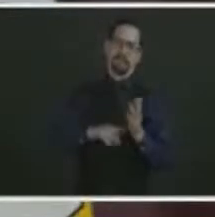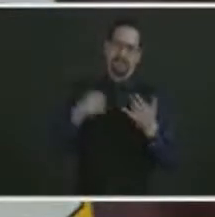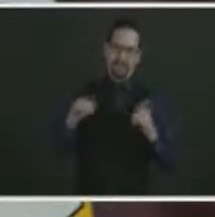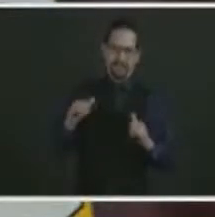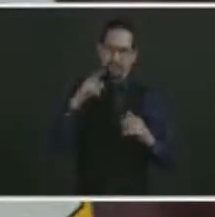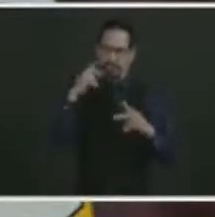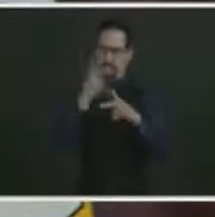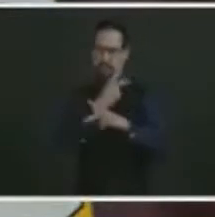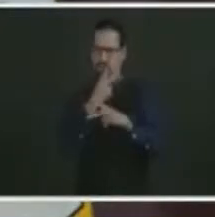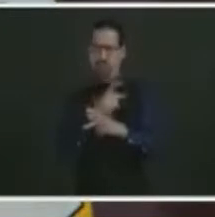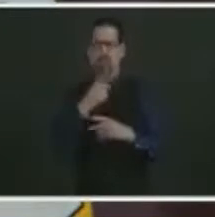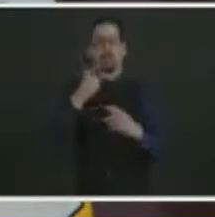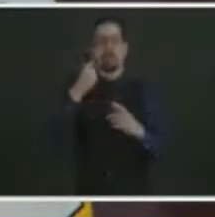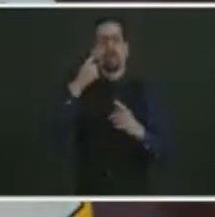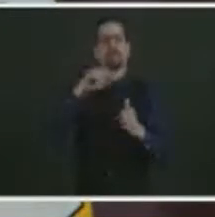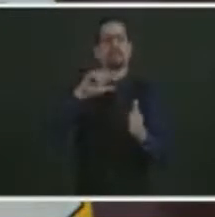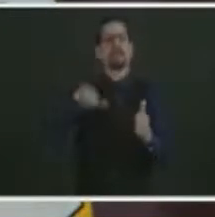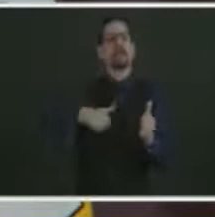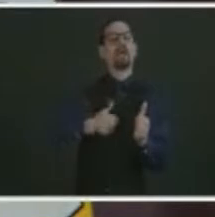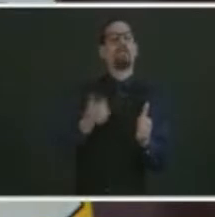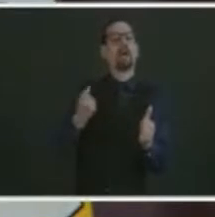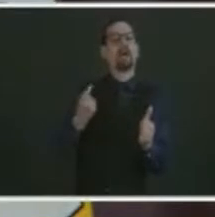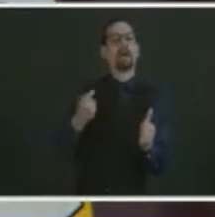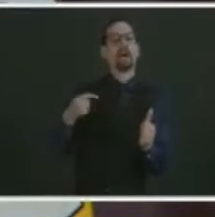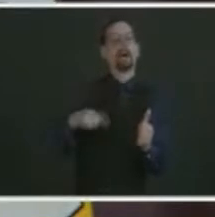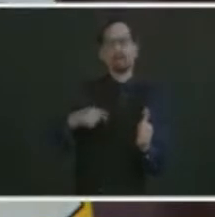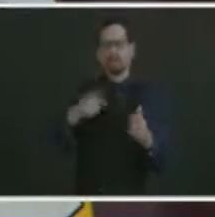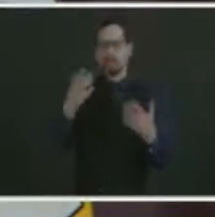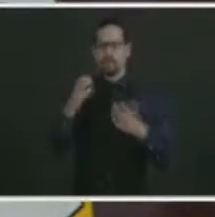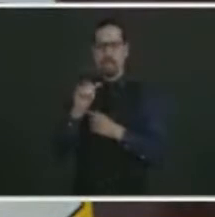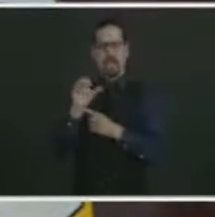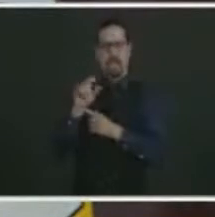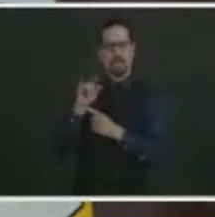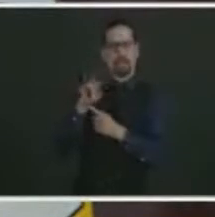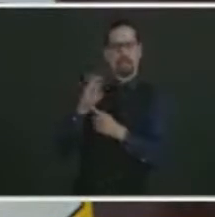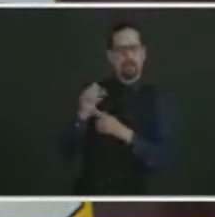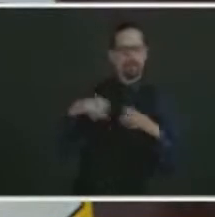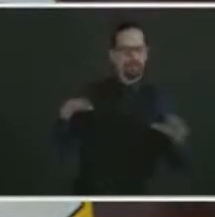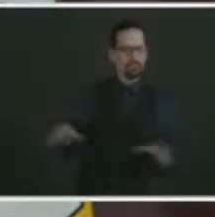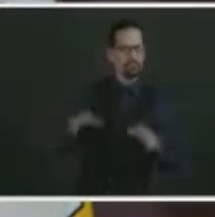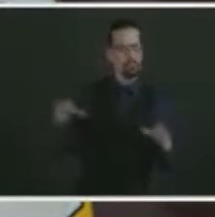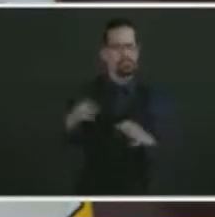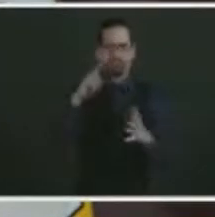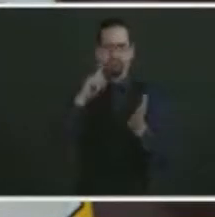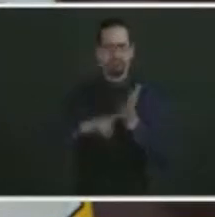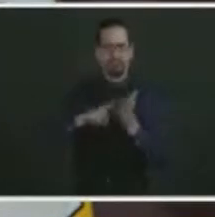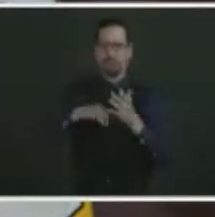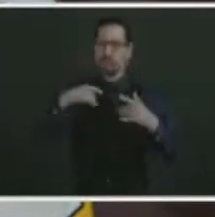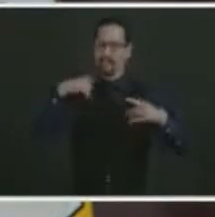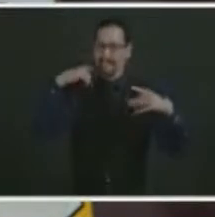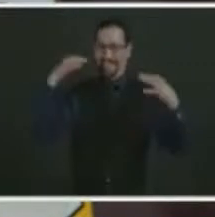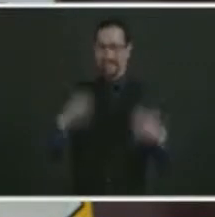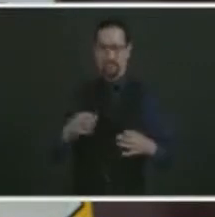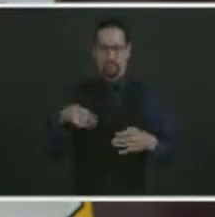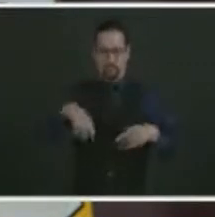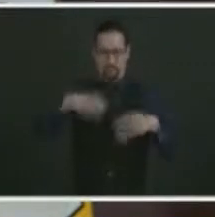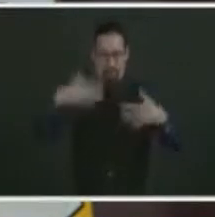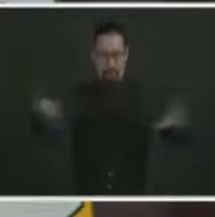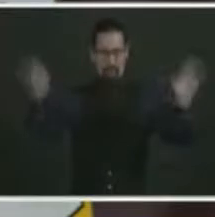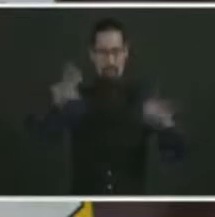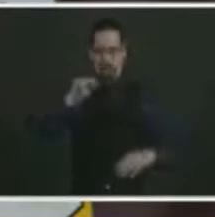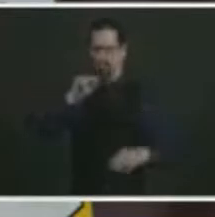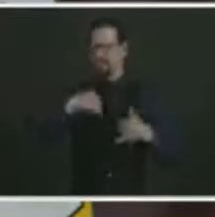from. It's an active investigation, and we are trying to figure it out in concert with federal